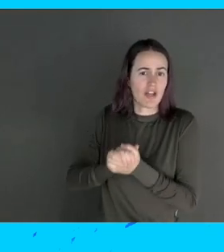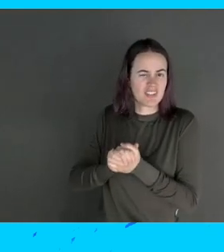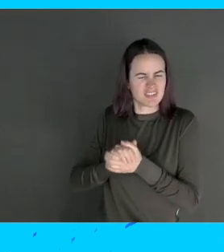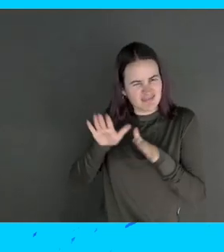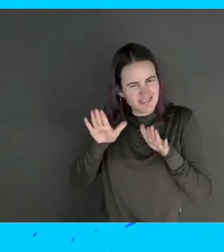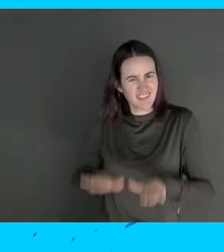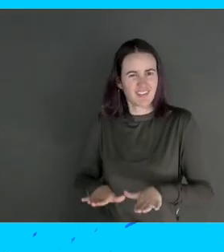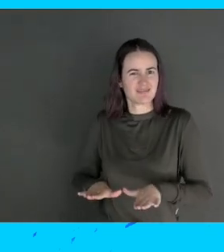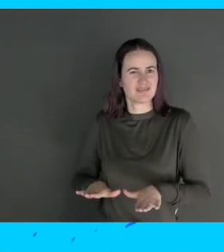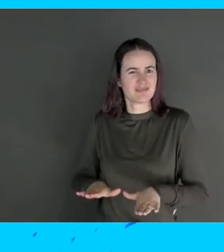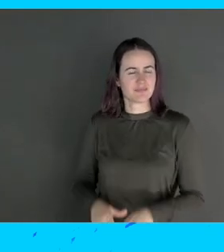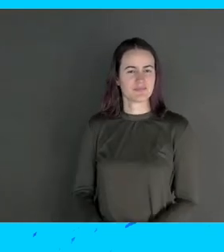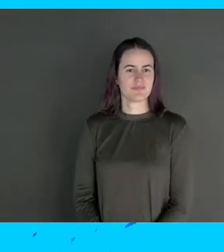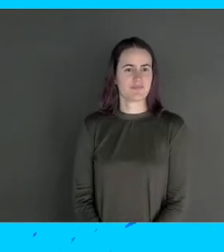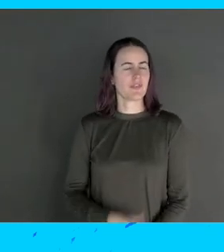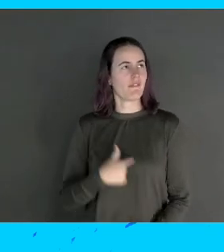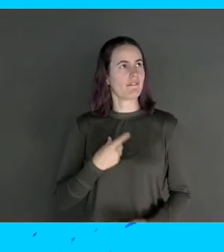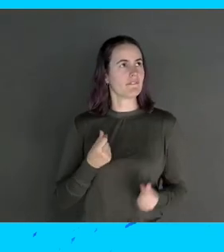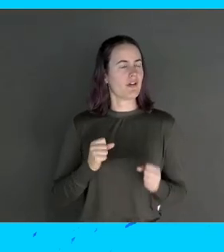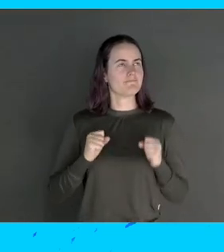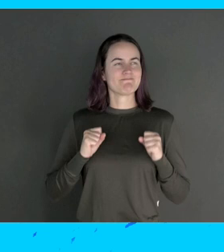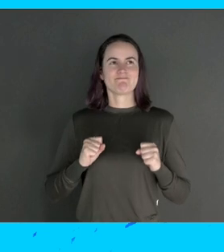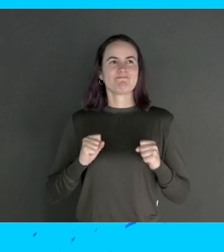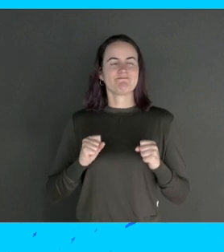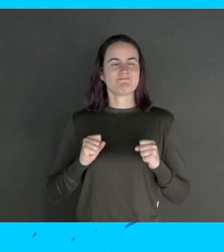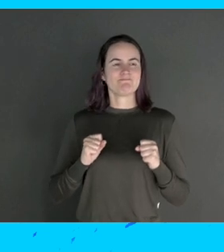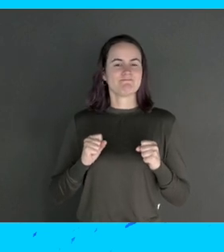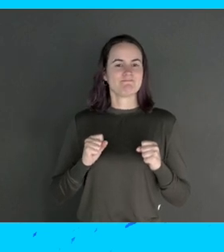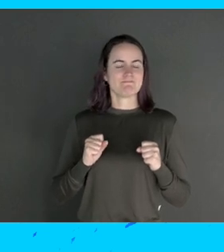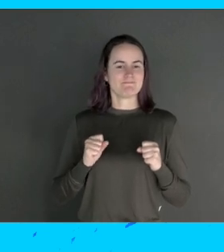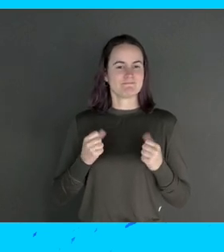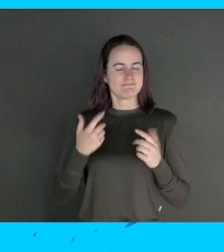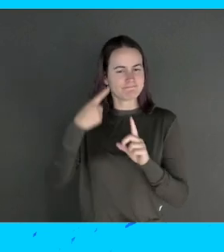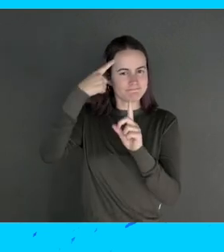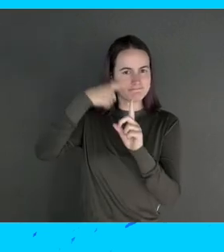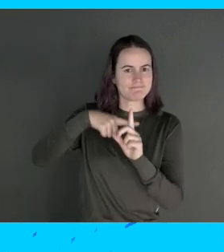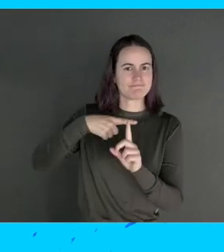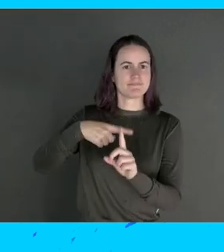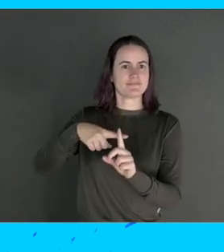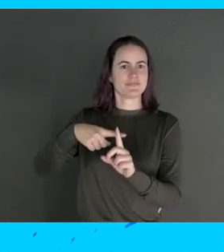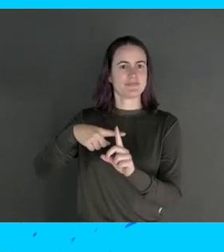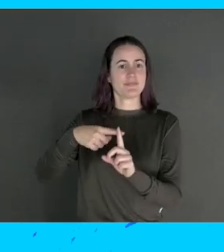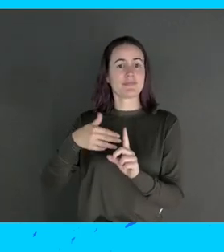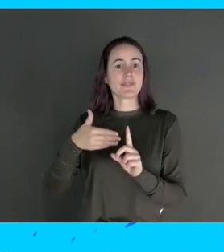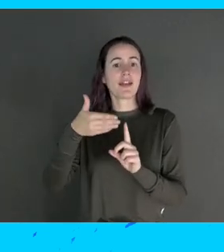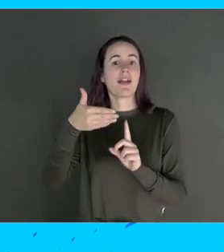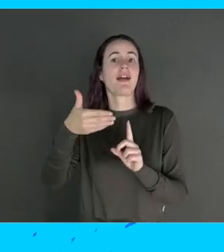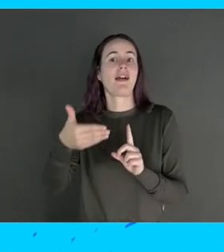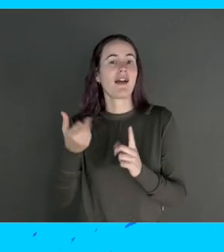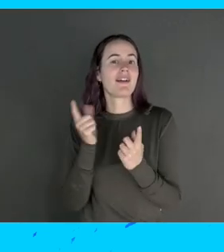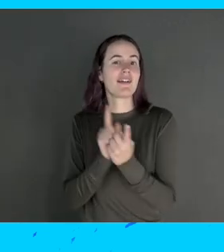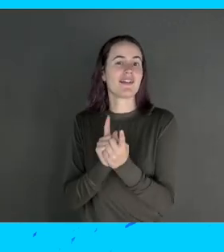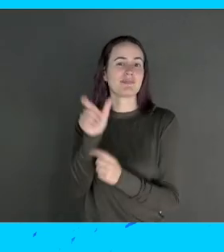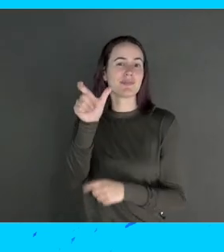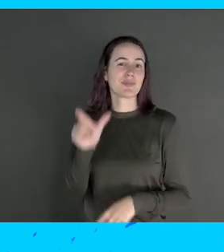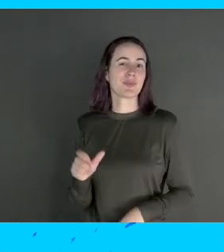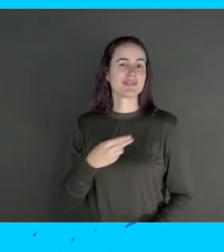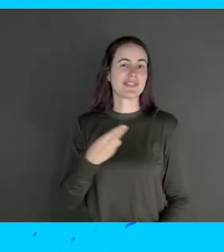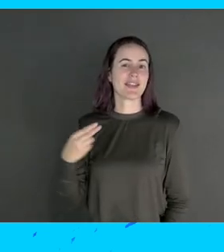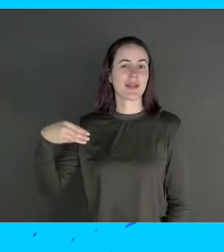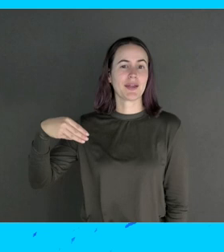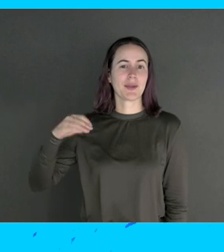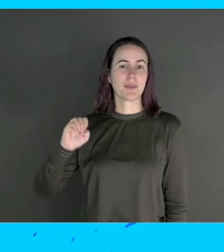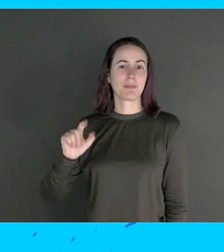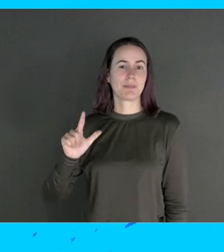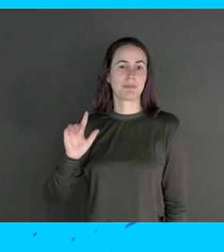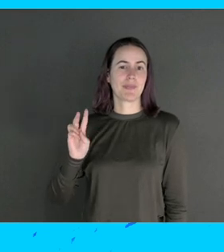Brady's message gave me hope. That hope yielded fruit a few months later when I met Melvin. At first, I was as self-conscious